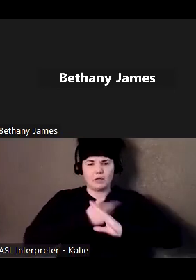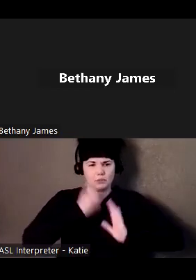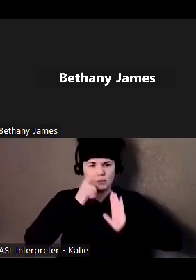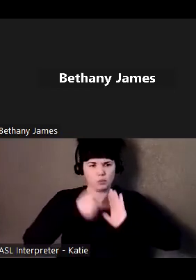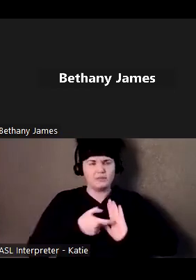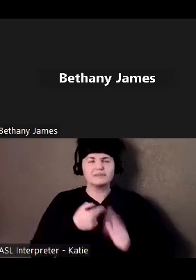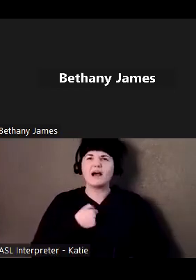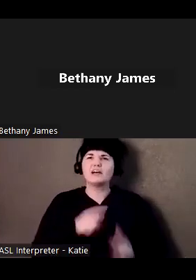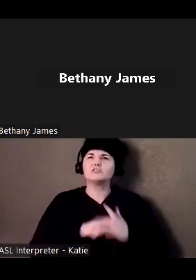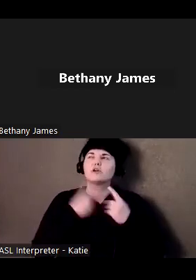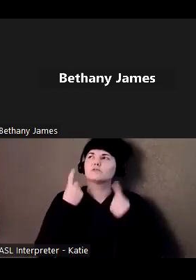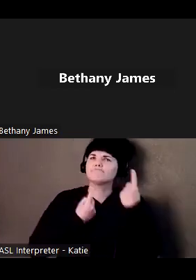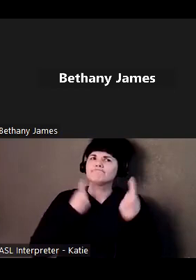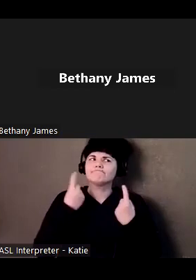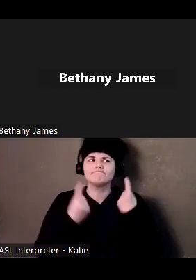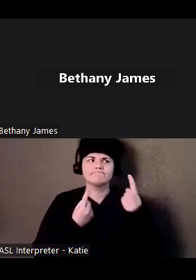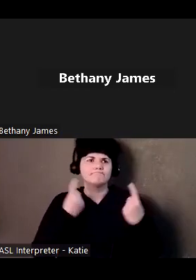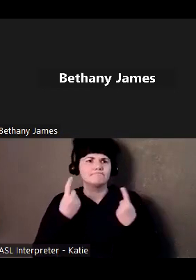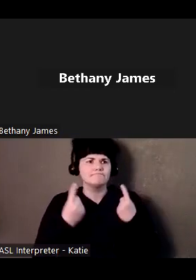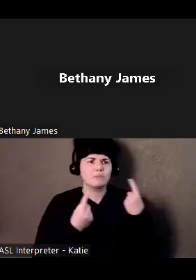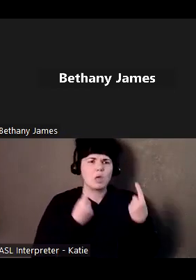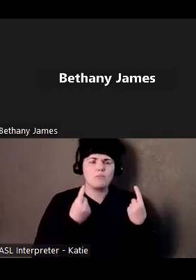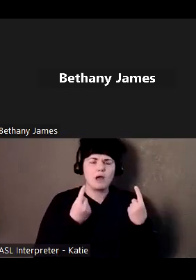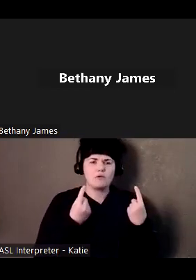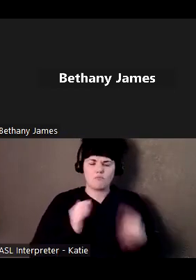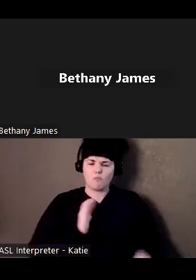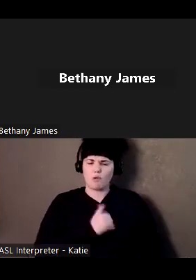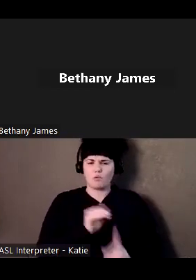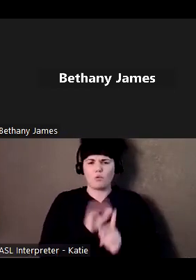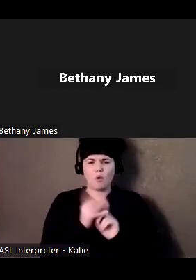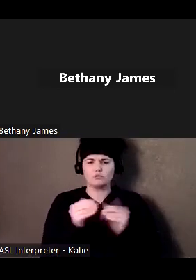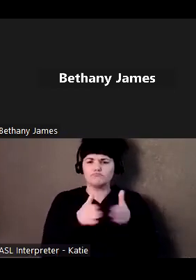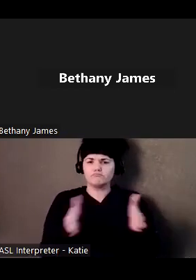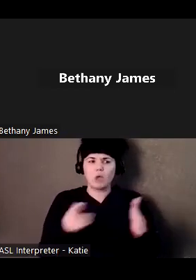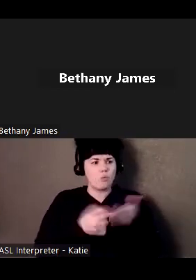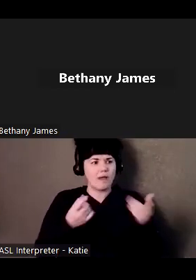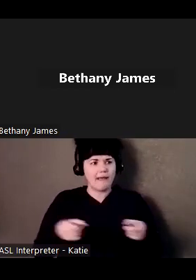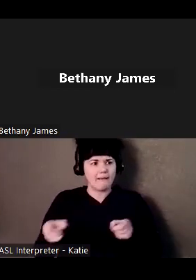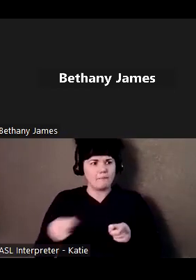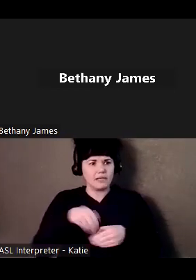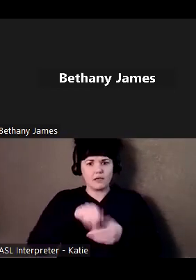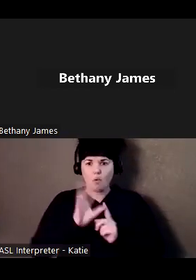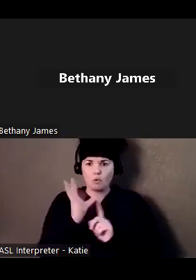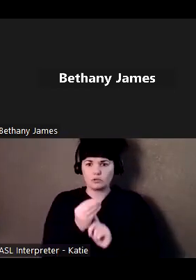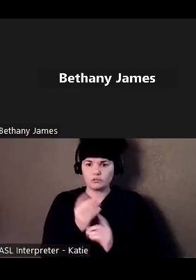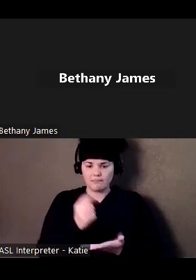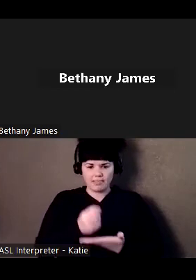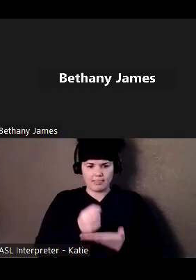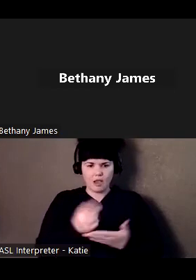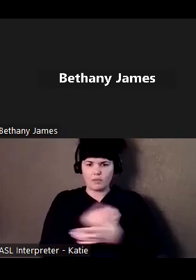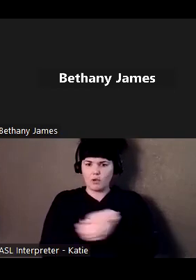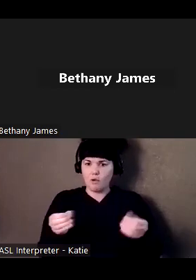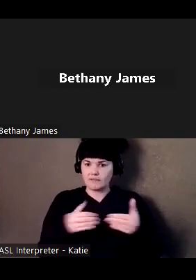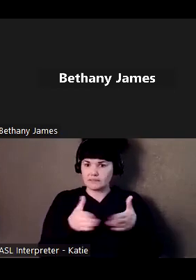about kind of a larger cultural moment, what was happening in the culture, what was happening in therapy offices,